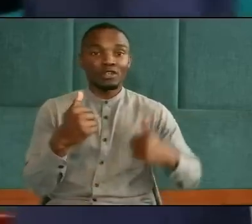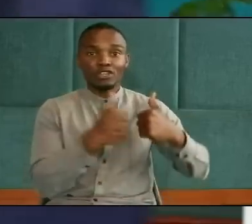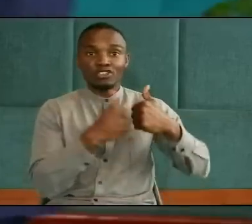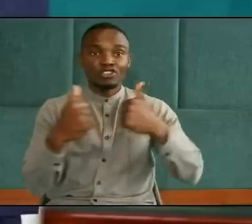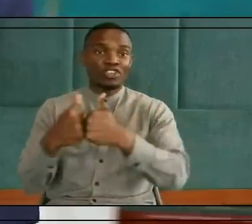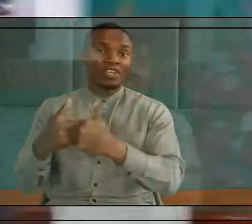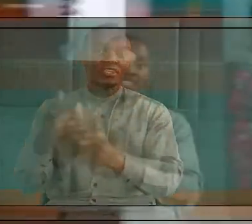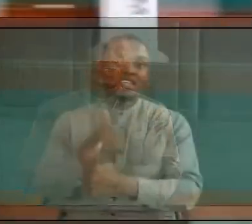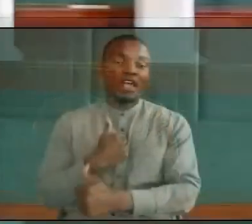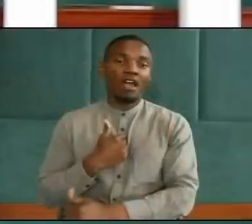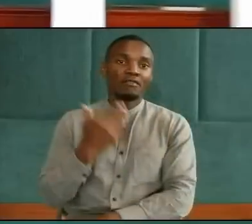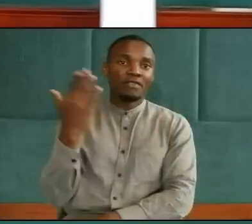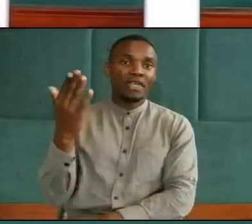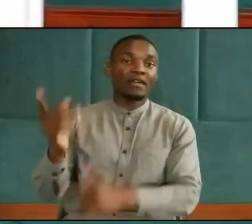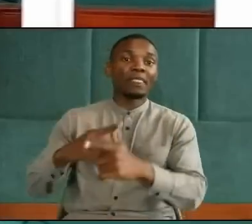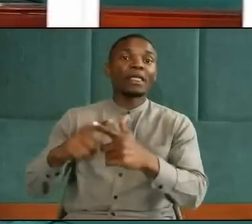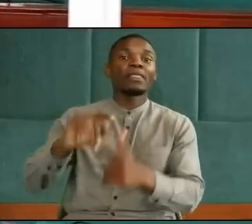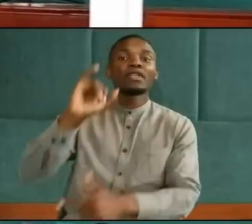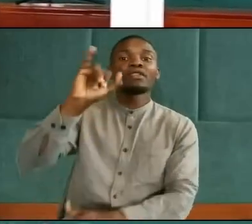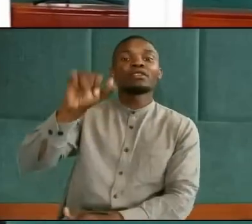heaven. And